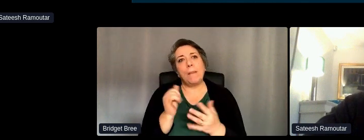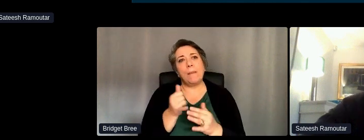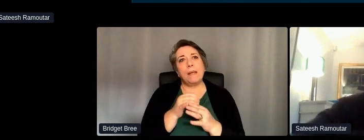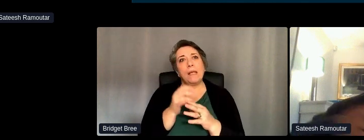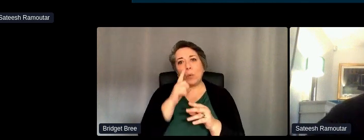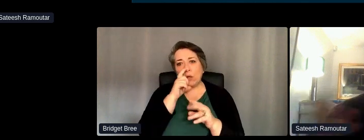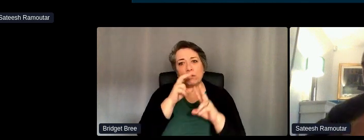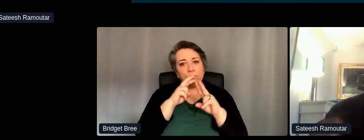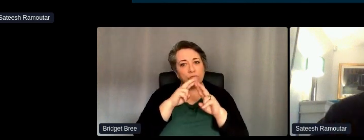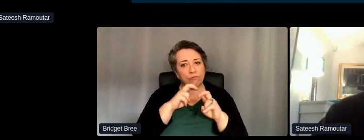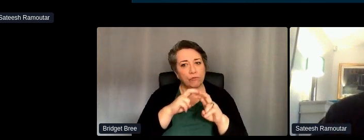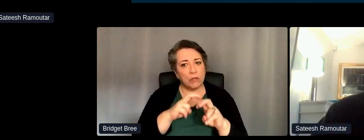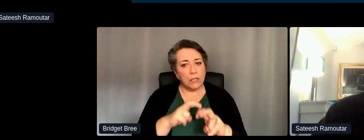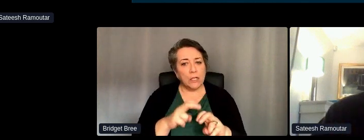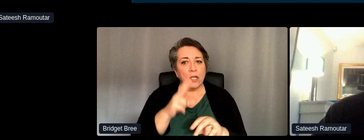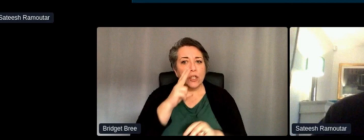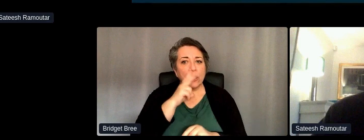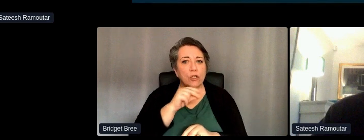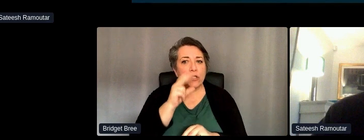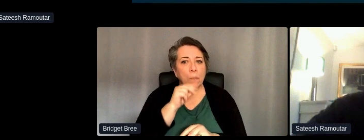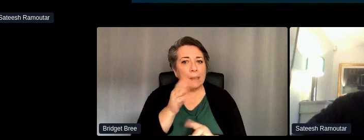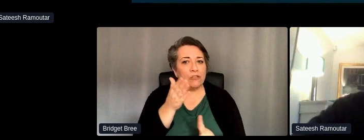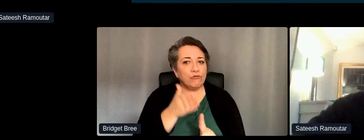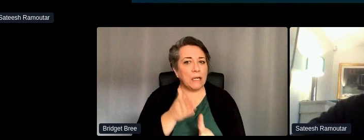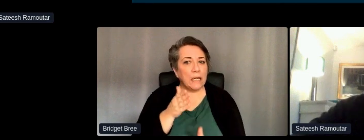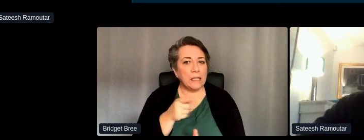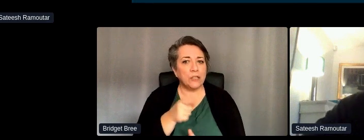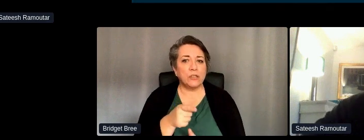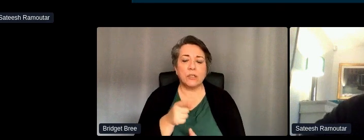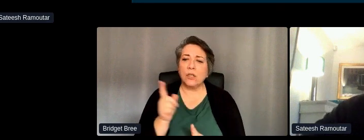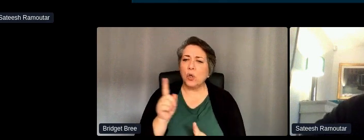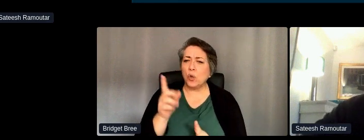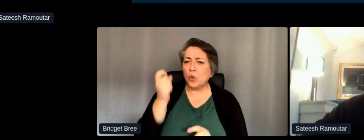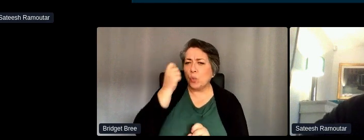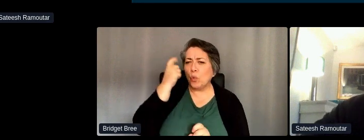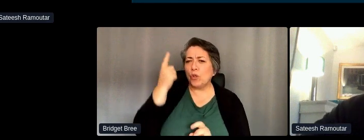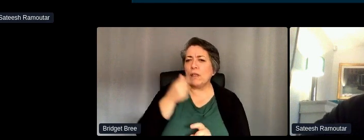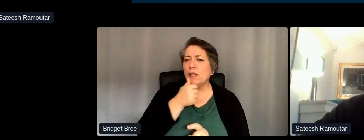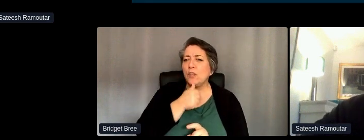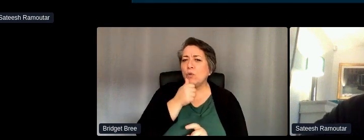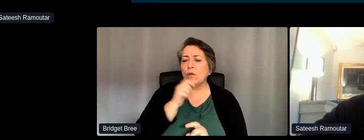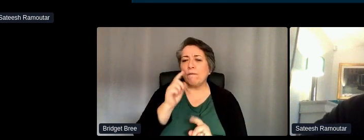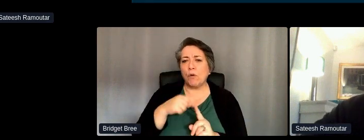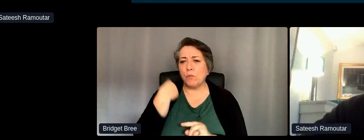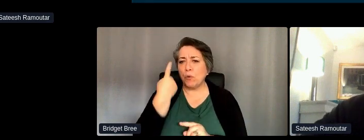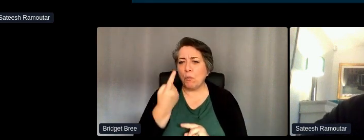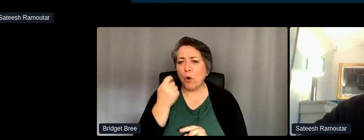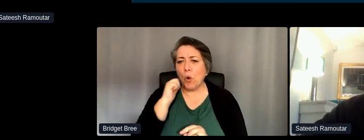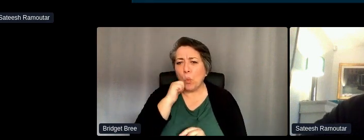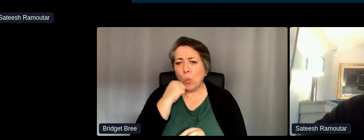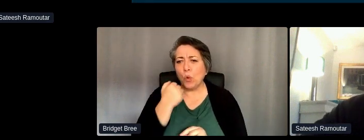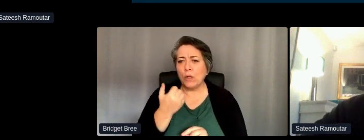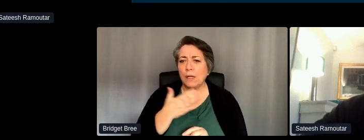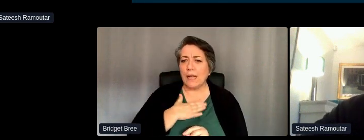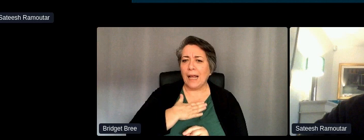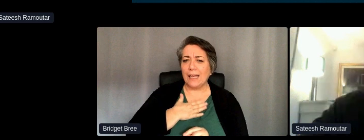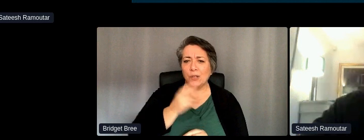confusing. So anything that people think the user of tomorrow would demand, please please speak up.